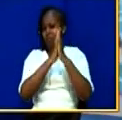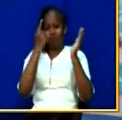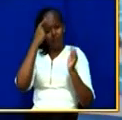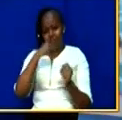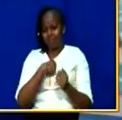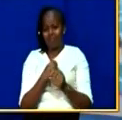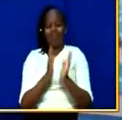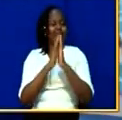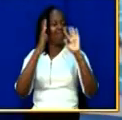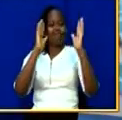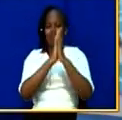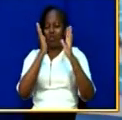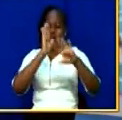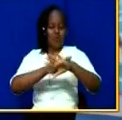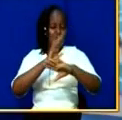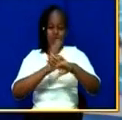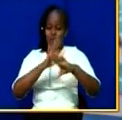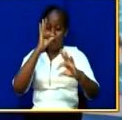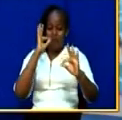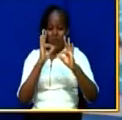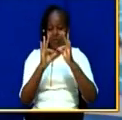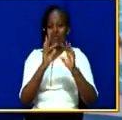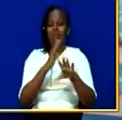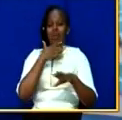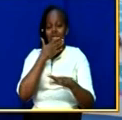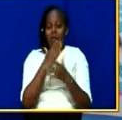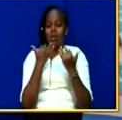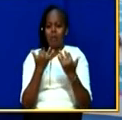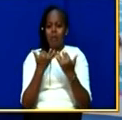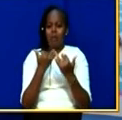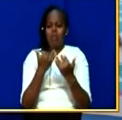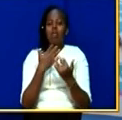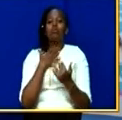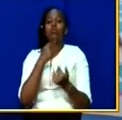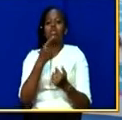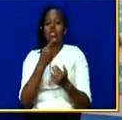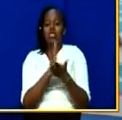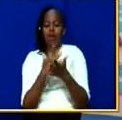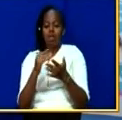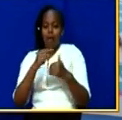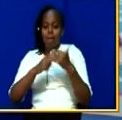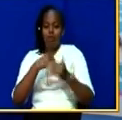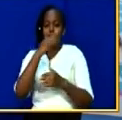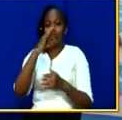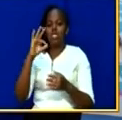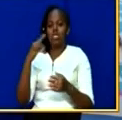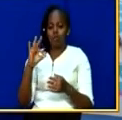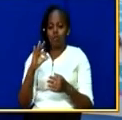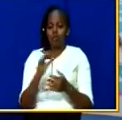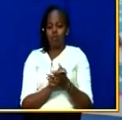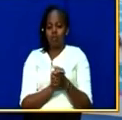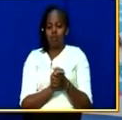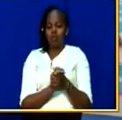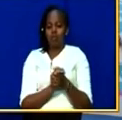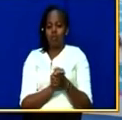Wow. Excellent. Well Excellent, done. Sammy. Yes. Excellent. Now I was telling you about the vegetable. Yes. The vegetable is what we